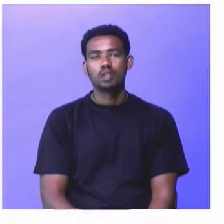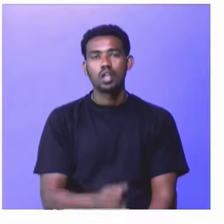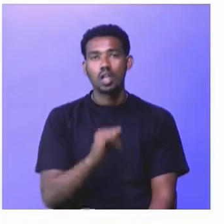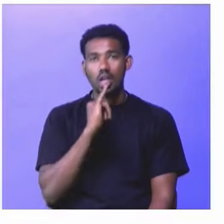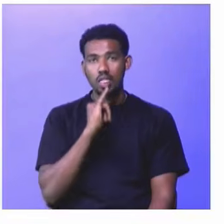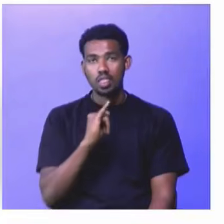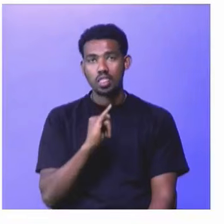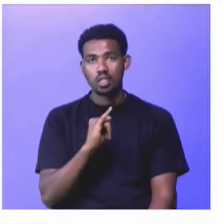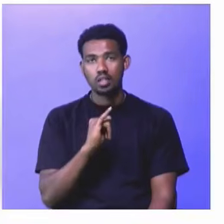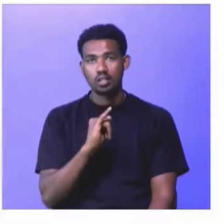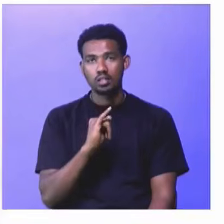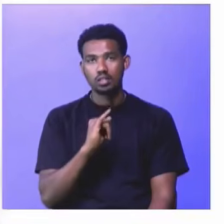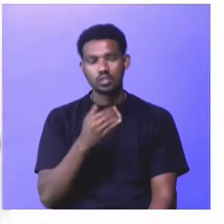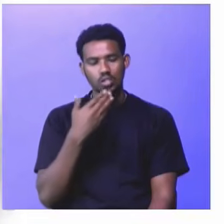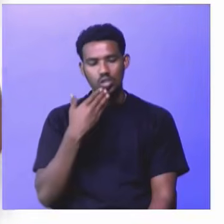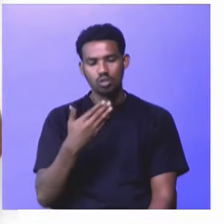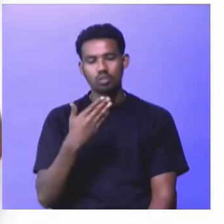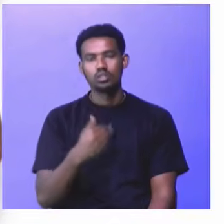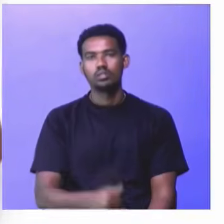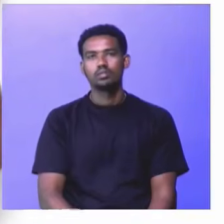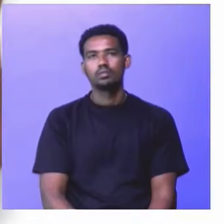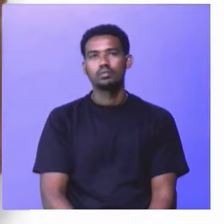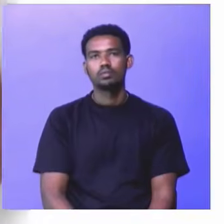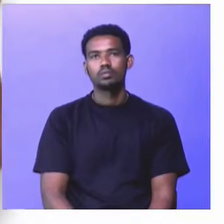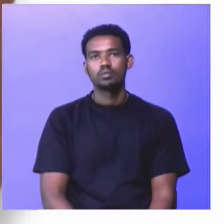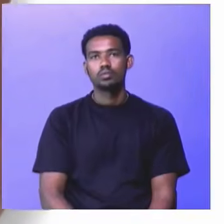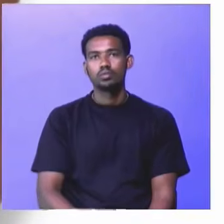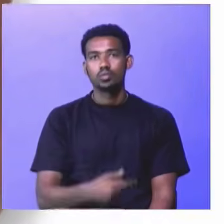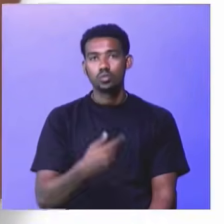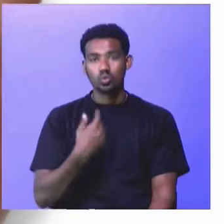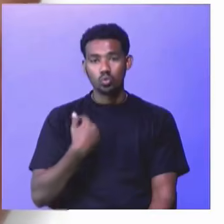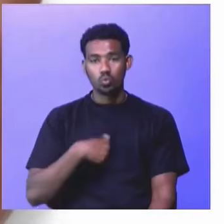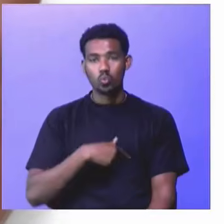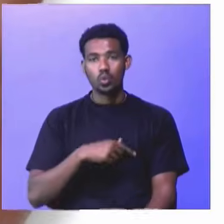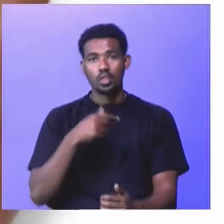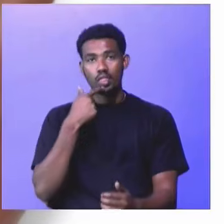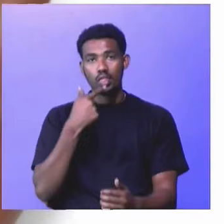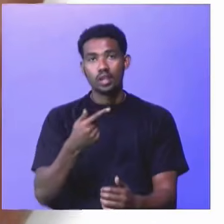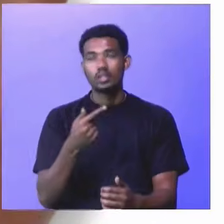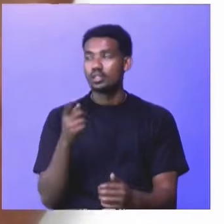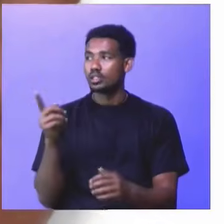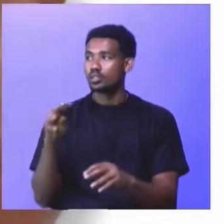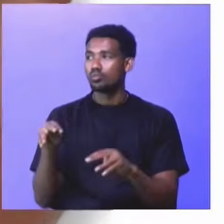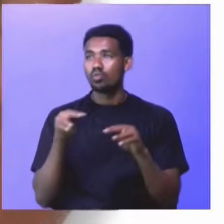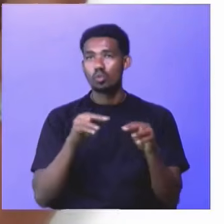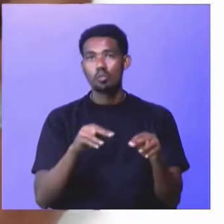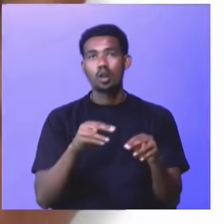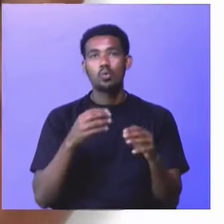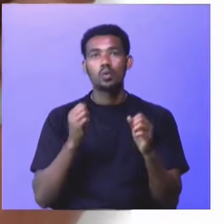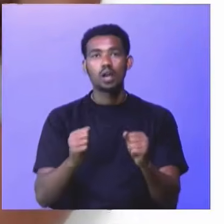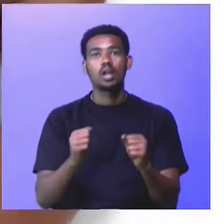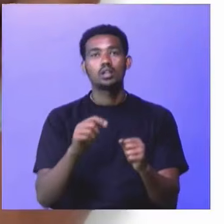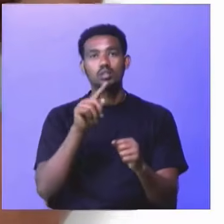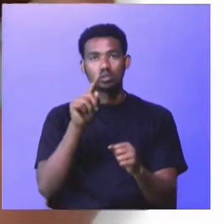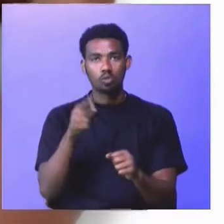is good. So we said this is formal and we can use